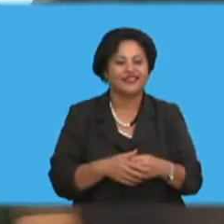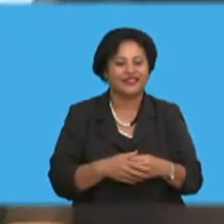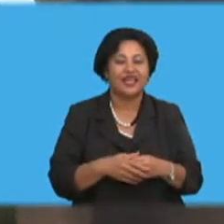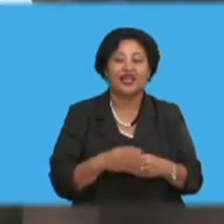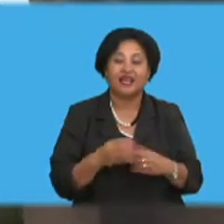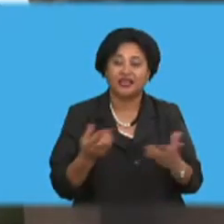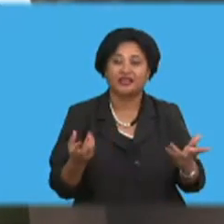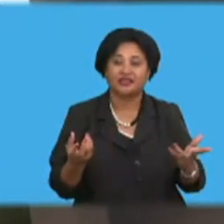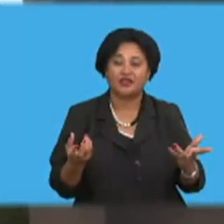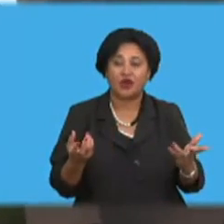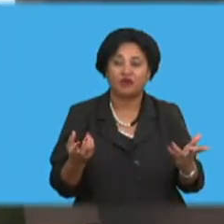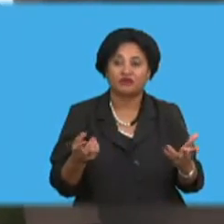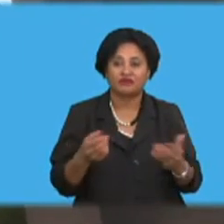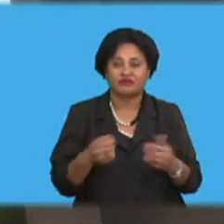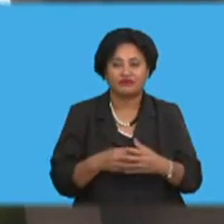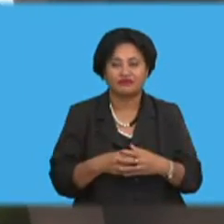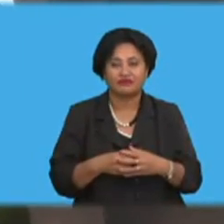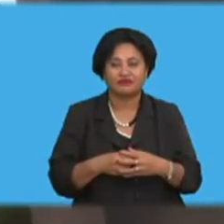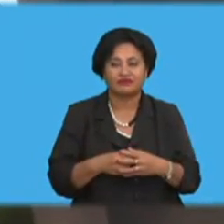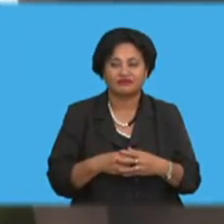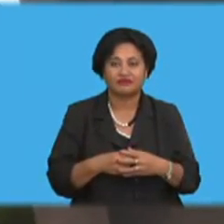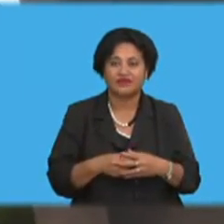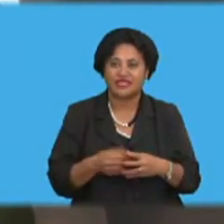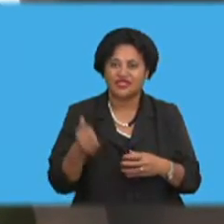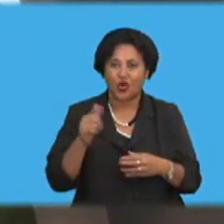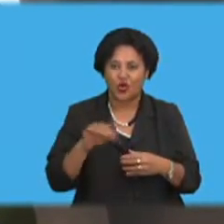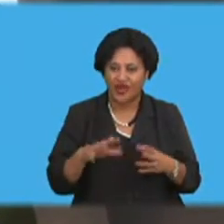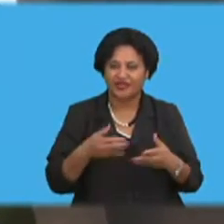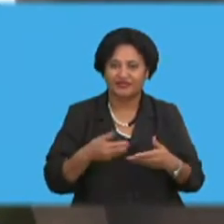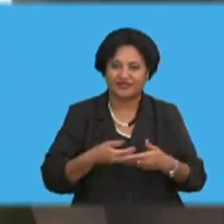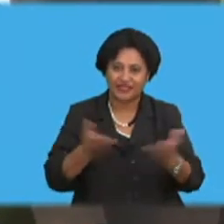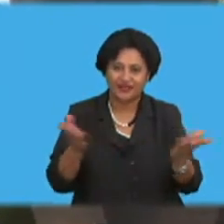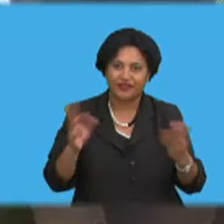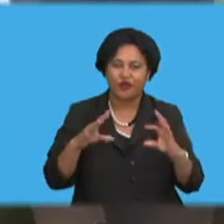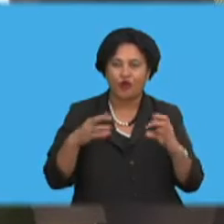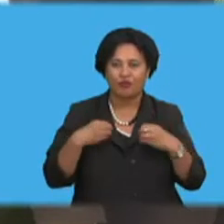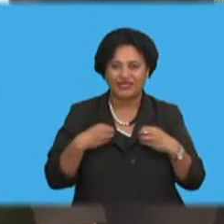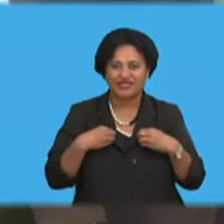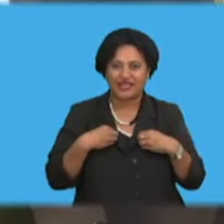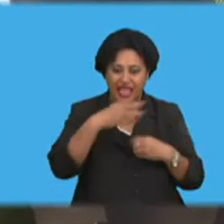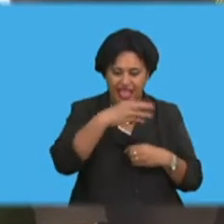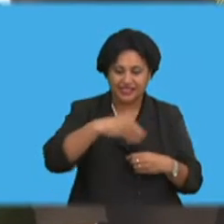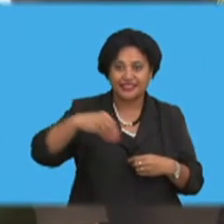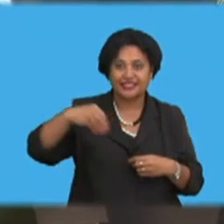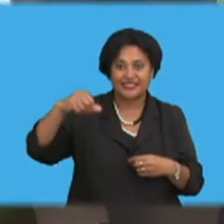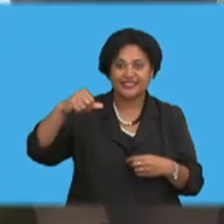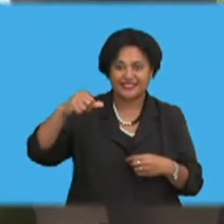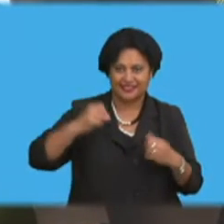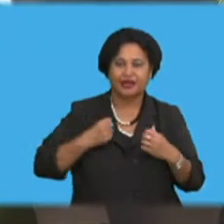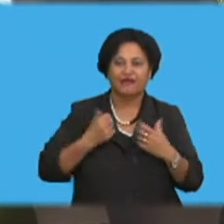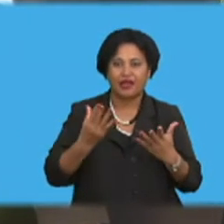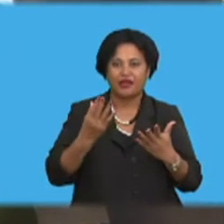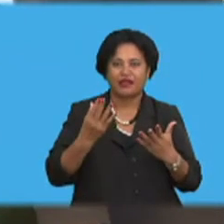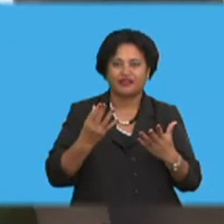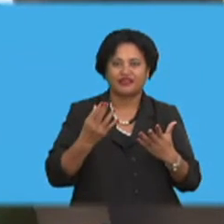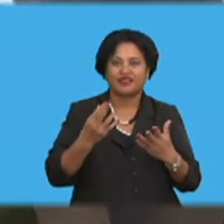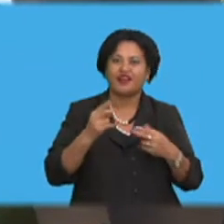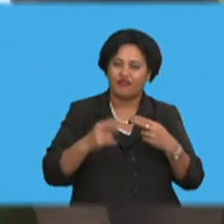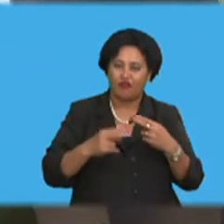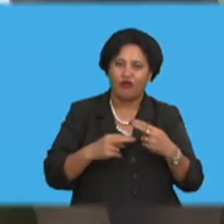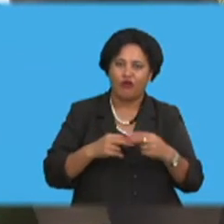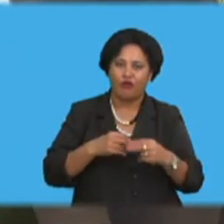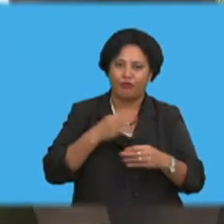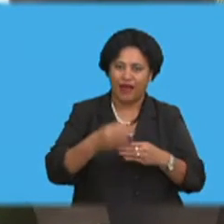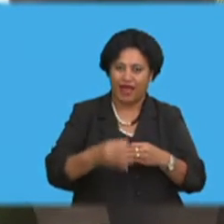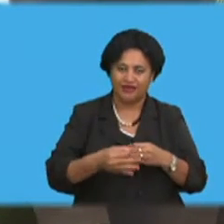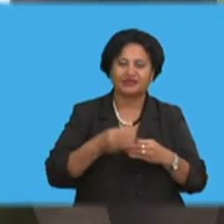So this is already commercially given, Madam Speaker, and the seeds are available. Planting materials are available